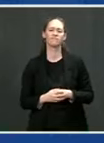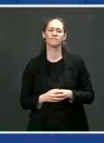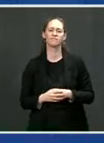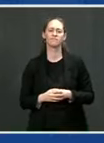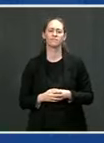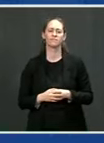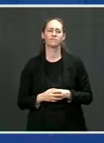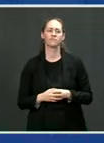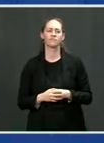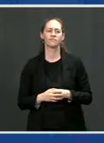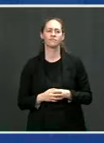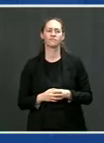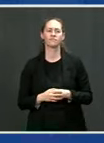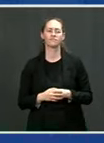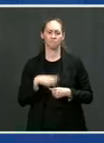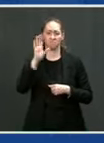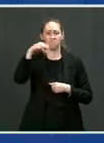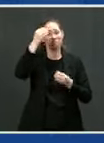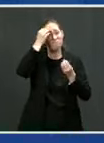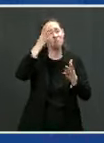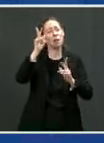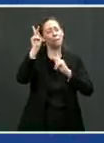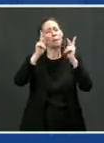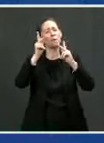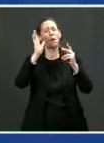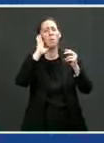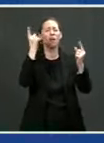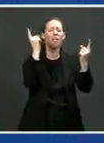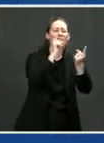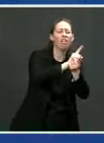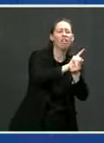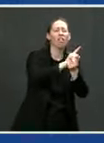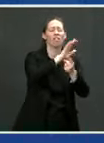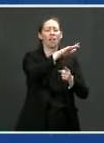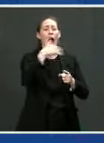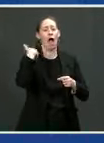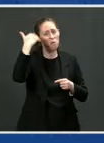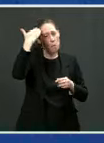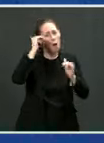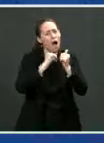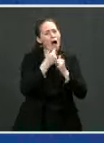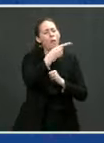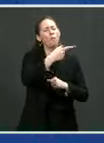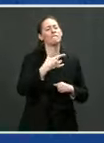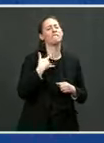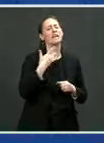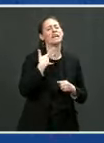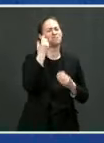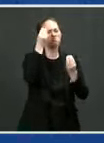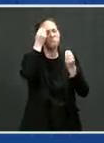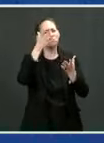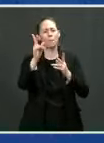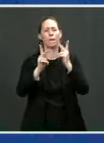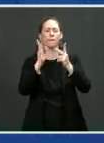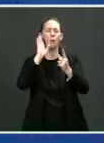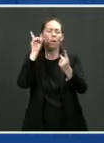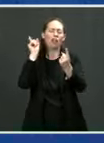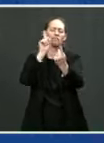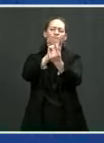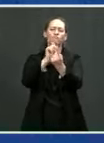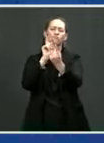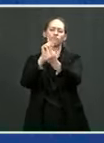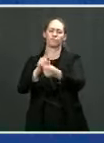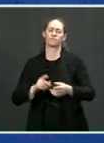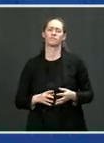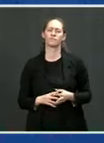have come up to you and are going to come up to you for some time and say, I know how you feel. I'm going to say that to